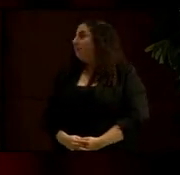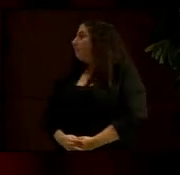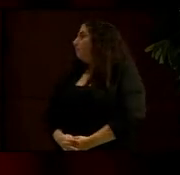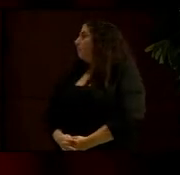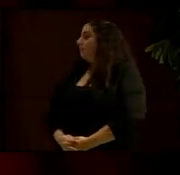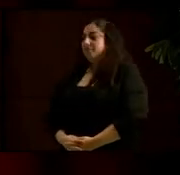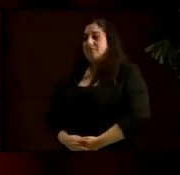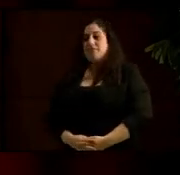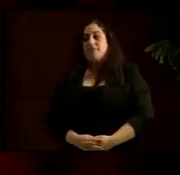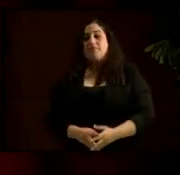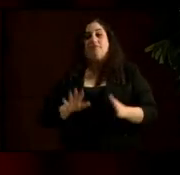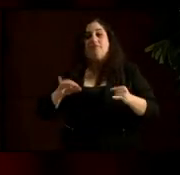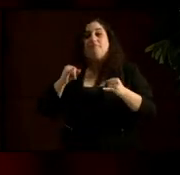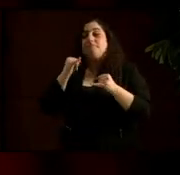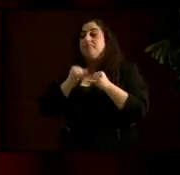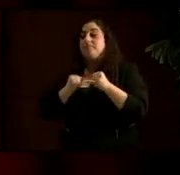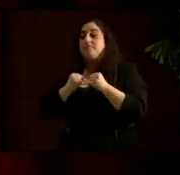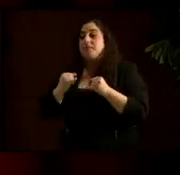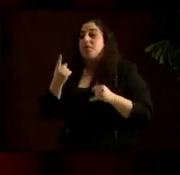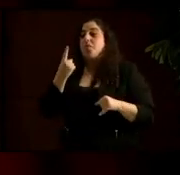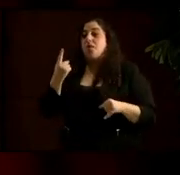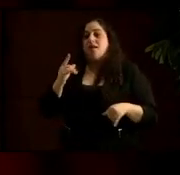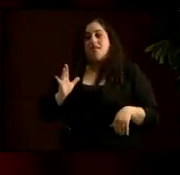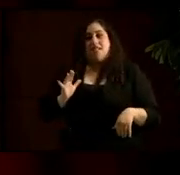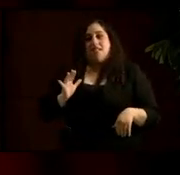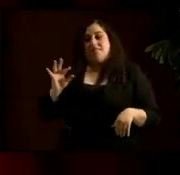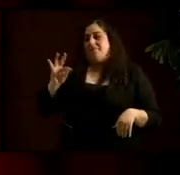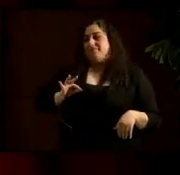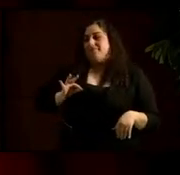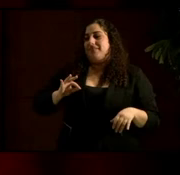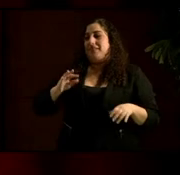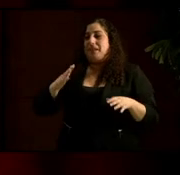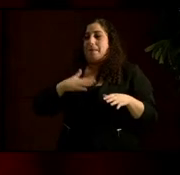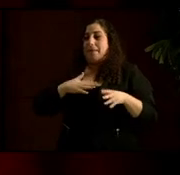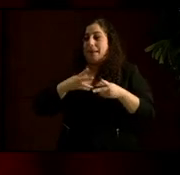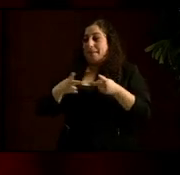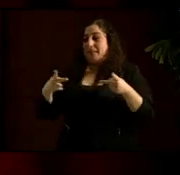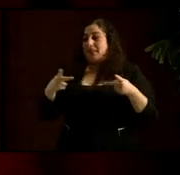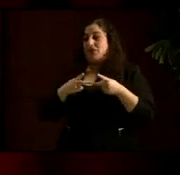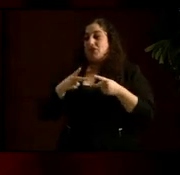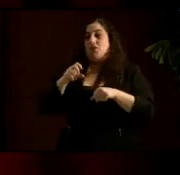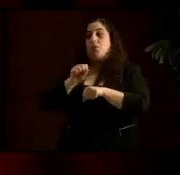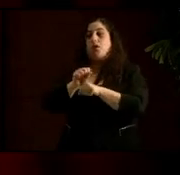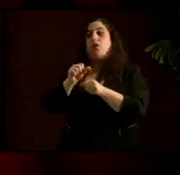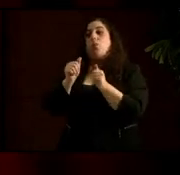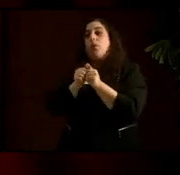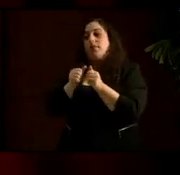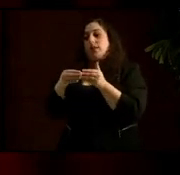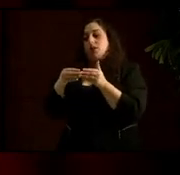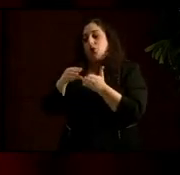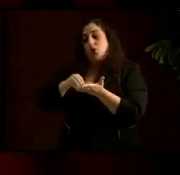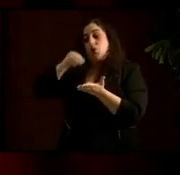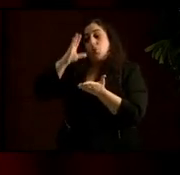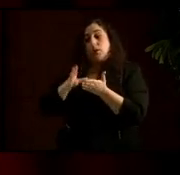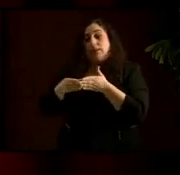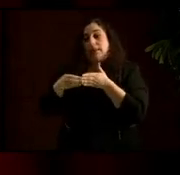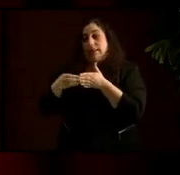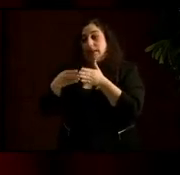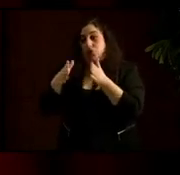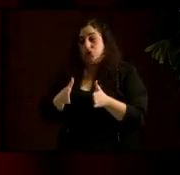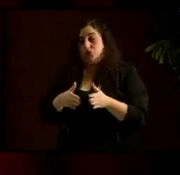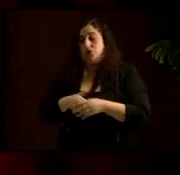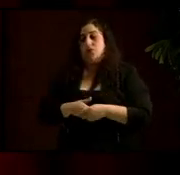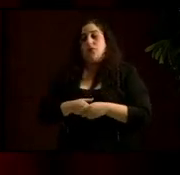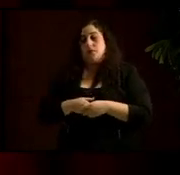Finally, it's one of the great benefits of my position is the opportunity to work with student leaders. I'm so impressed by their dedication to SDSU and